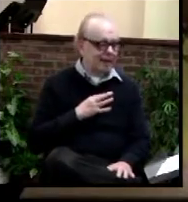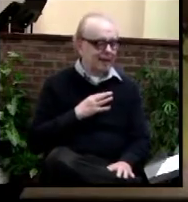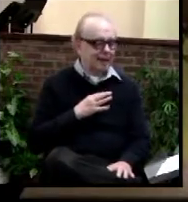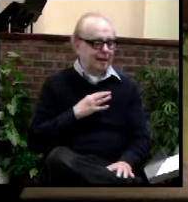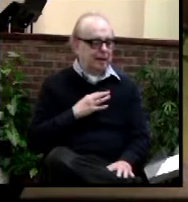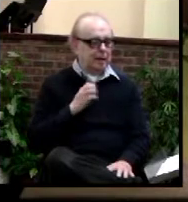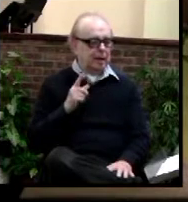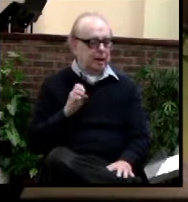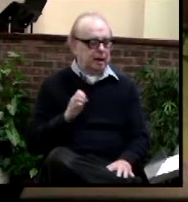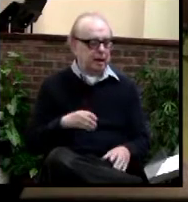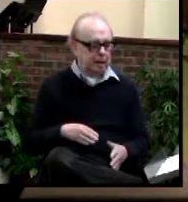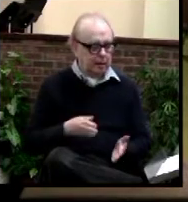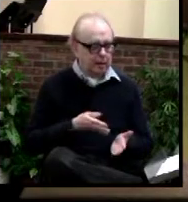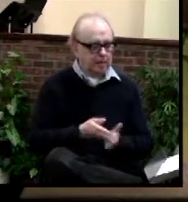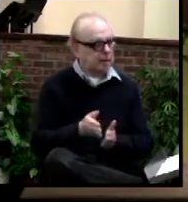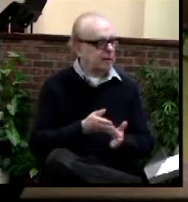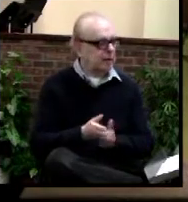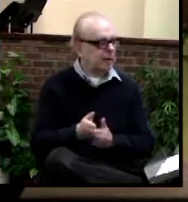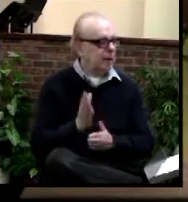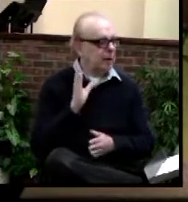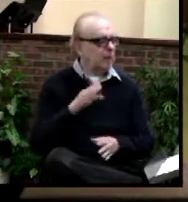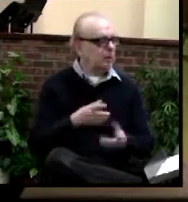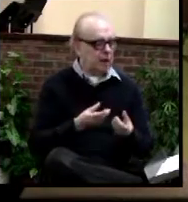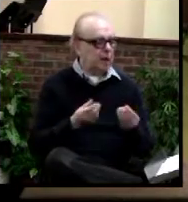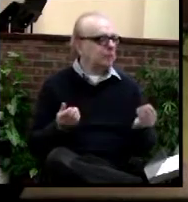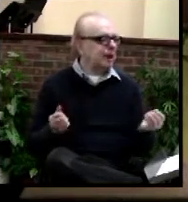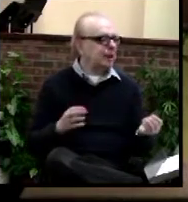ditch, that's how that farmer would plant his crops.